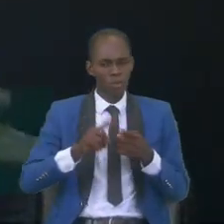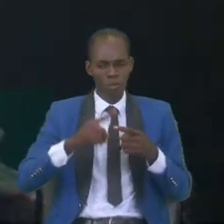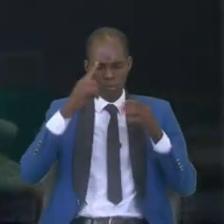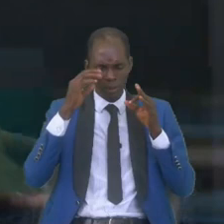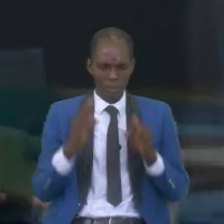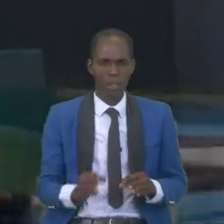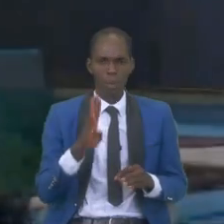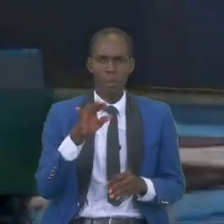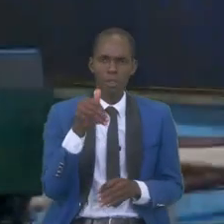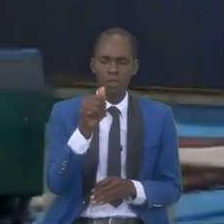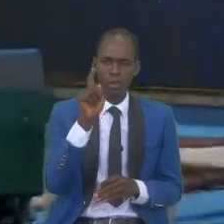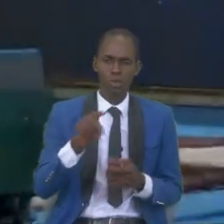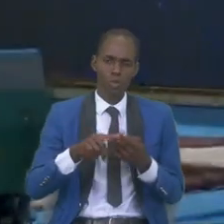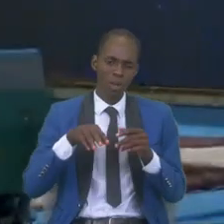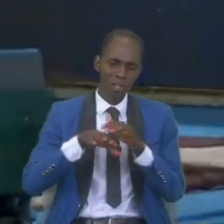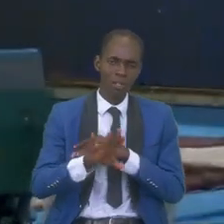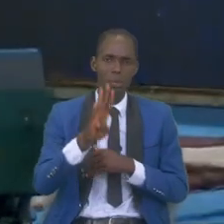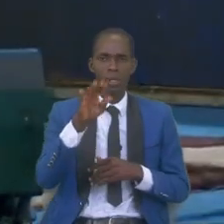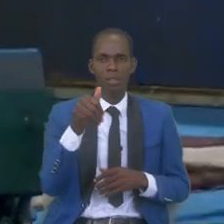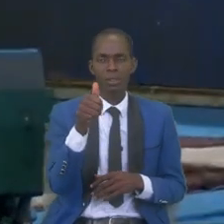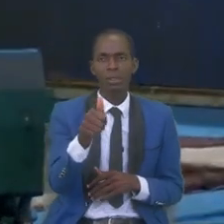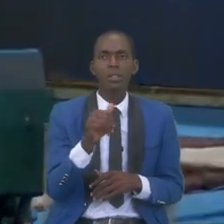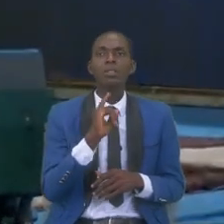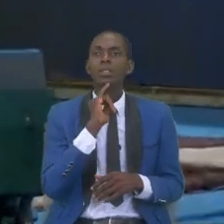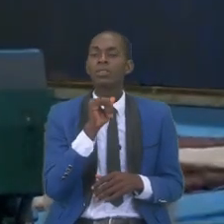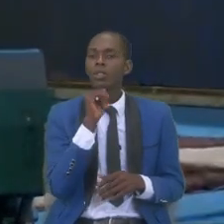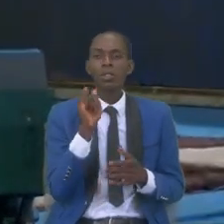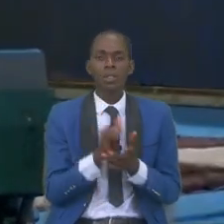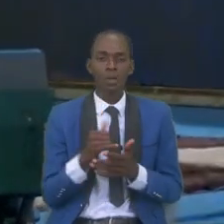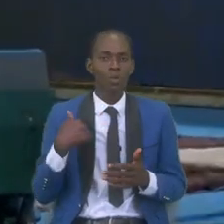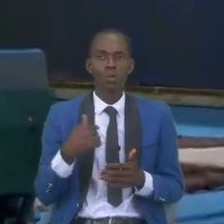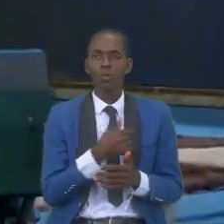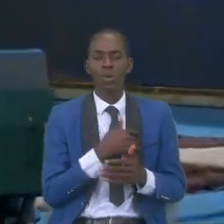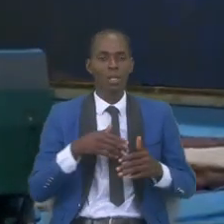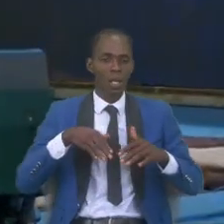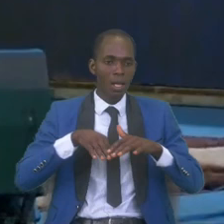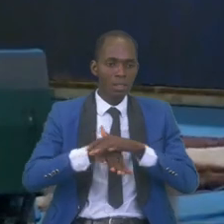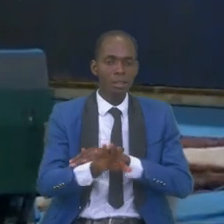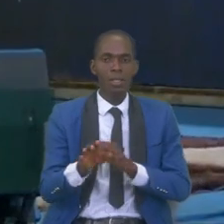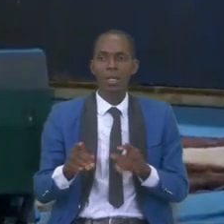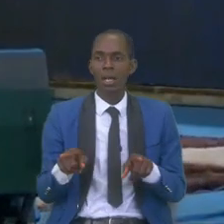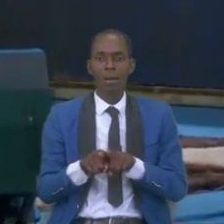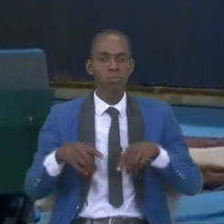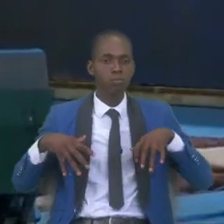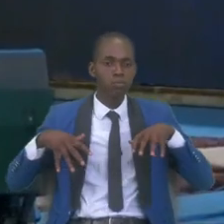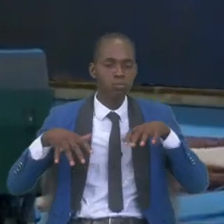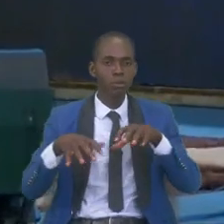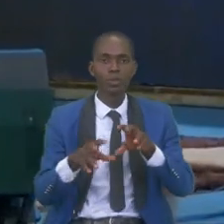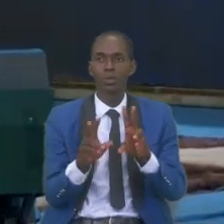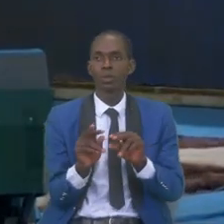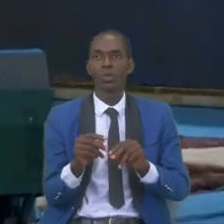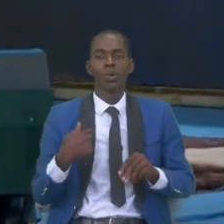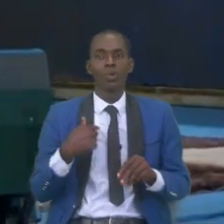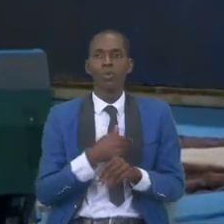enter by yourself. It's not that, you know, we enter as a community. We enter as